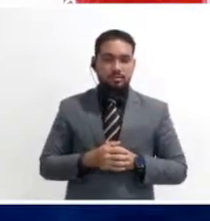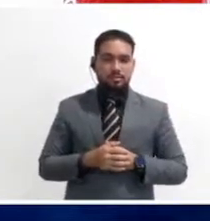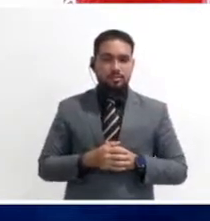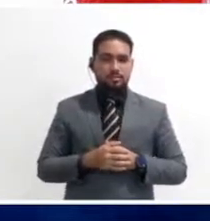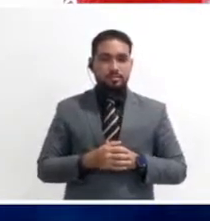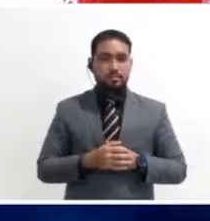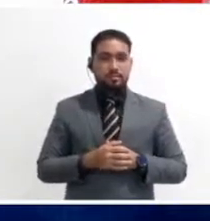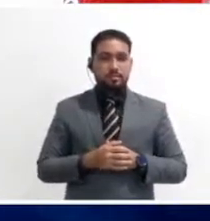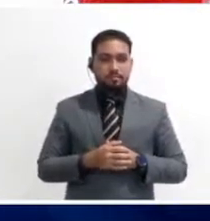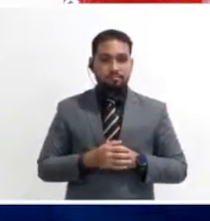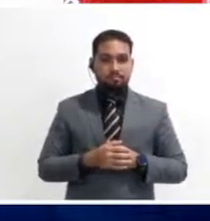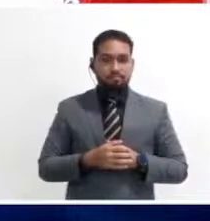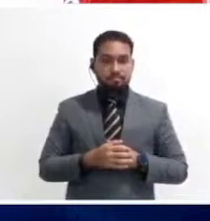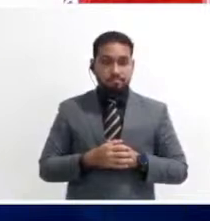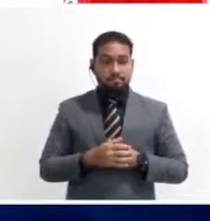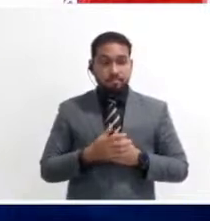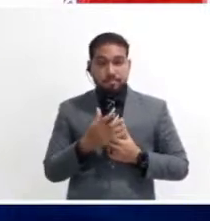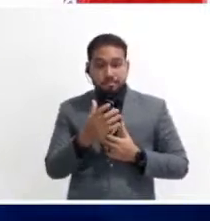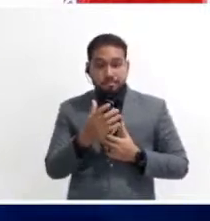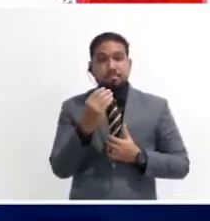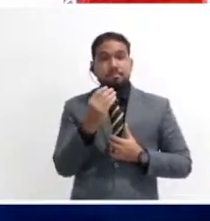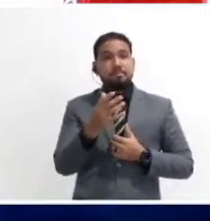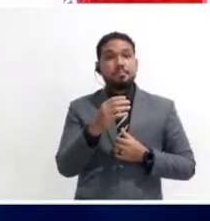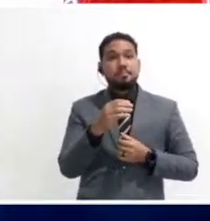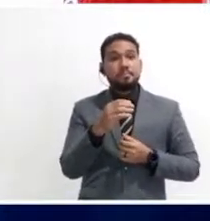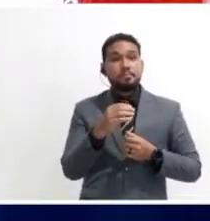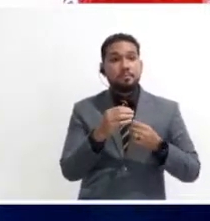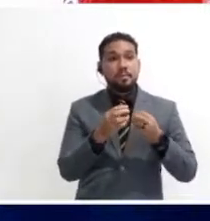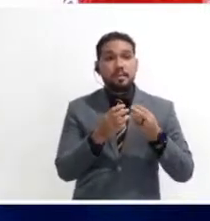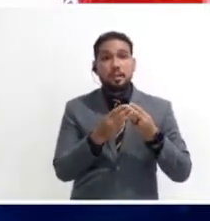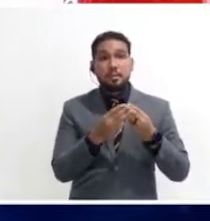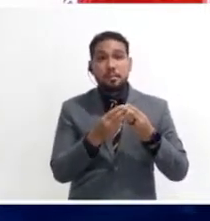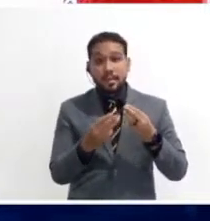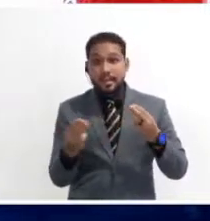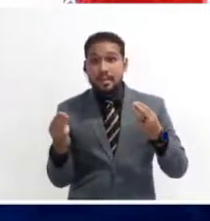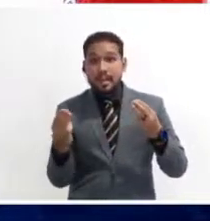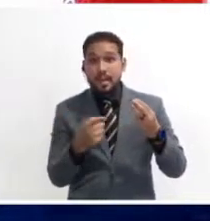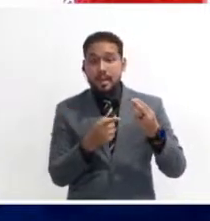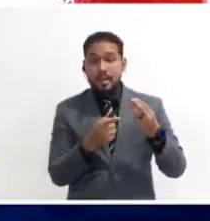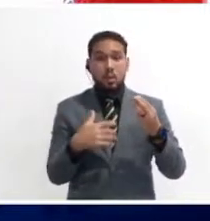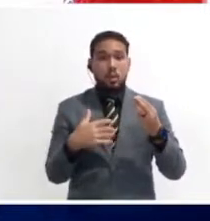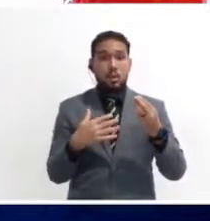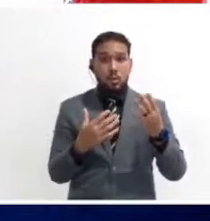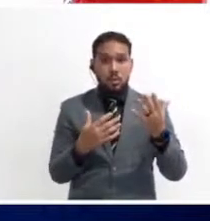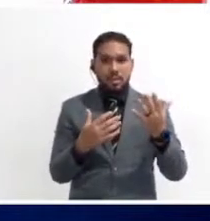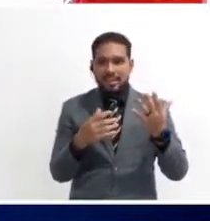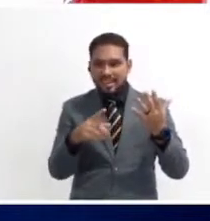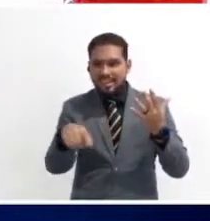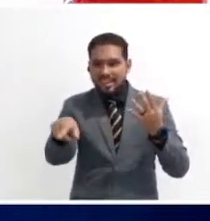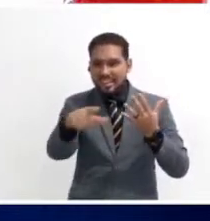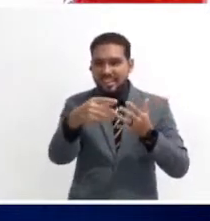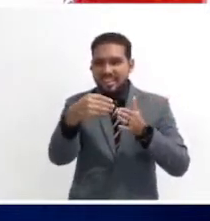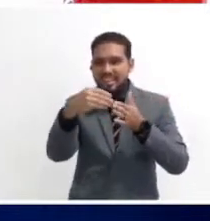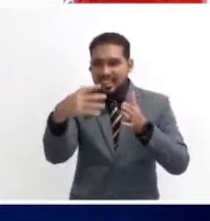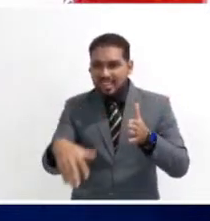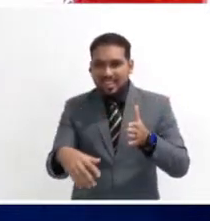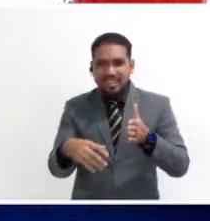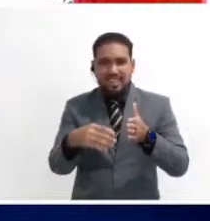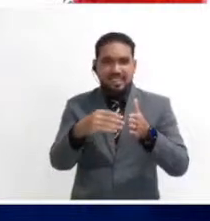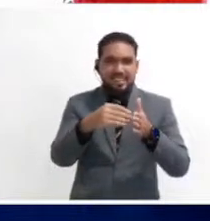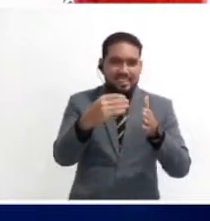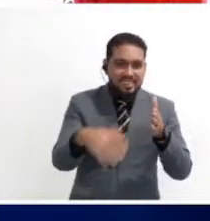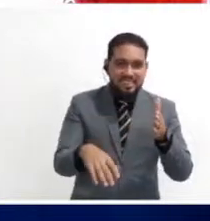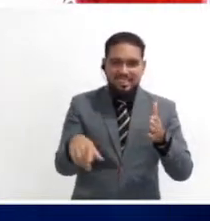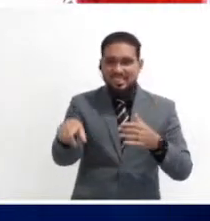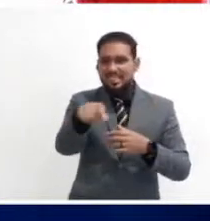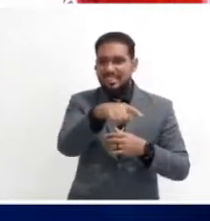materials, and I guess for the students out there, if you're interested in, what makes up packaging and